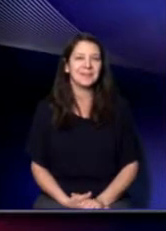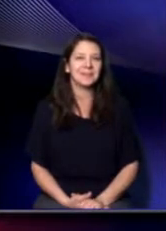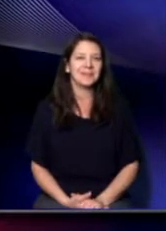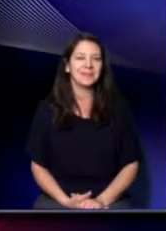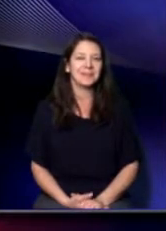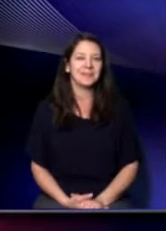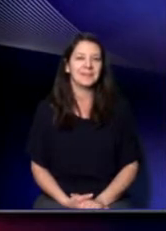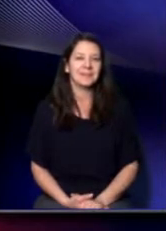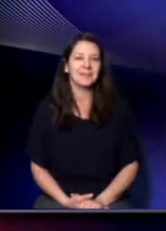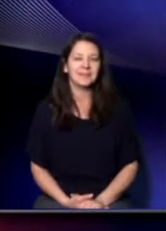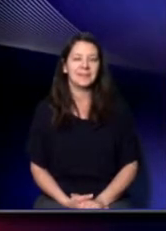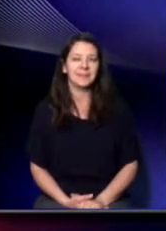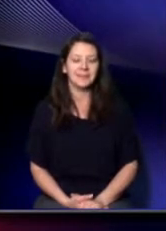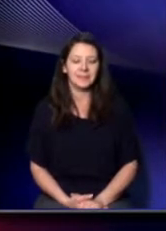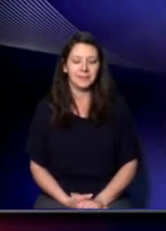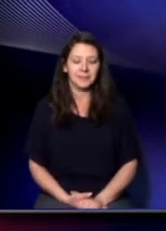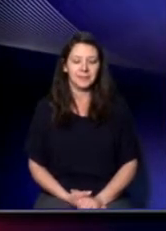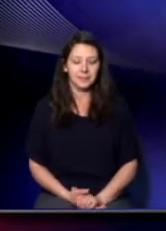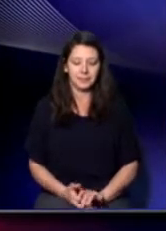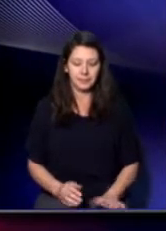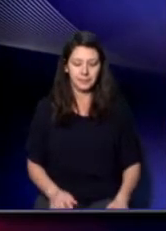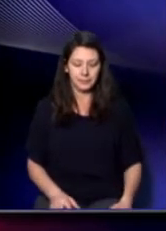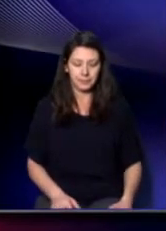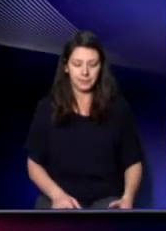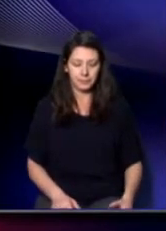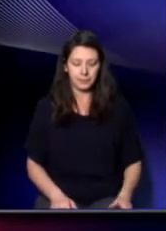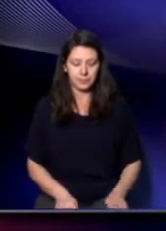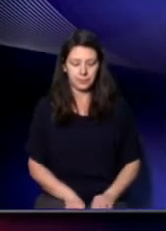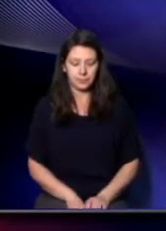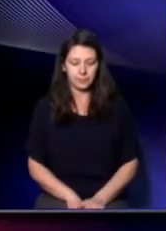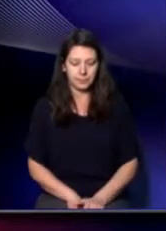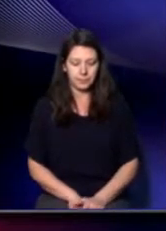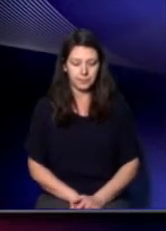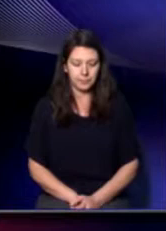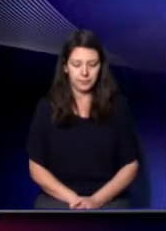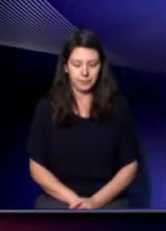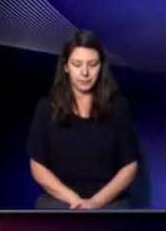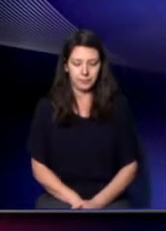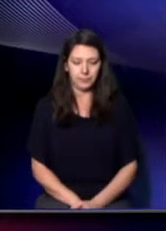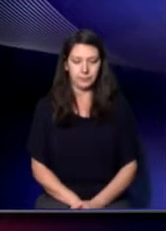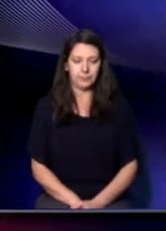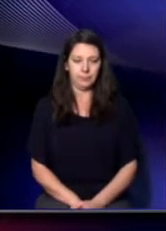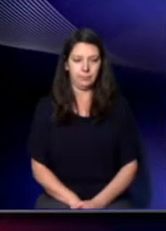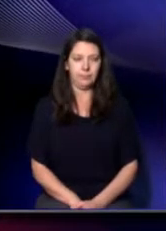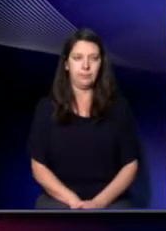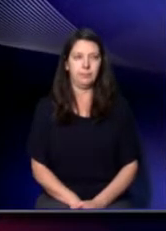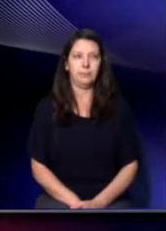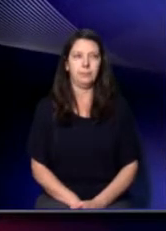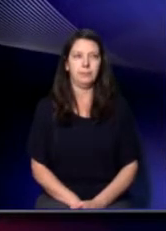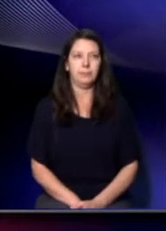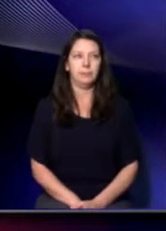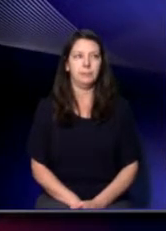I would like to talk about what I have been doing thus far as the museum curator.